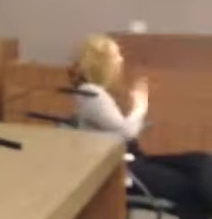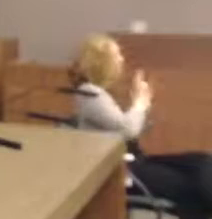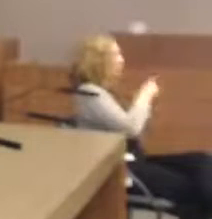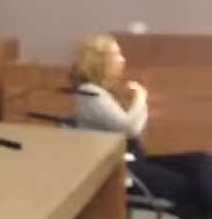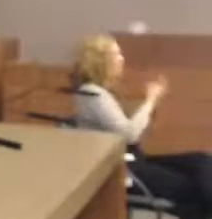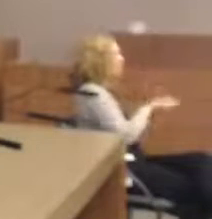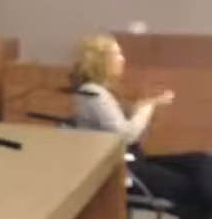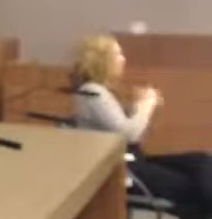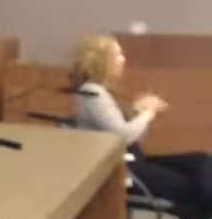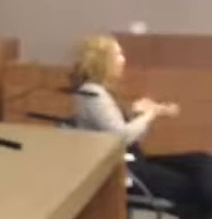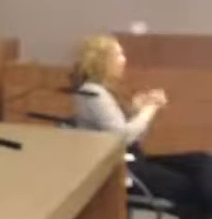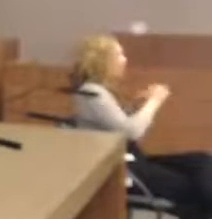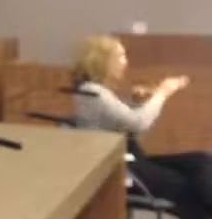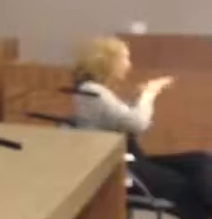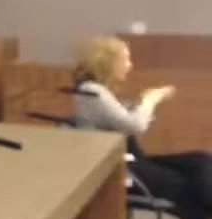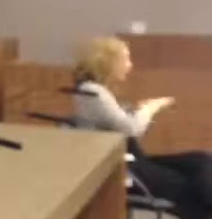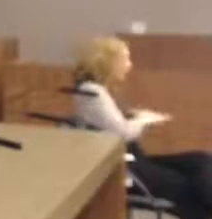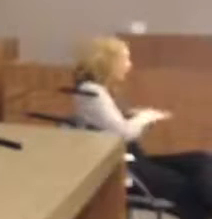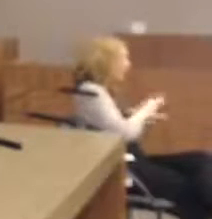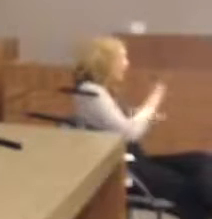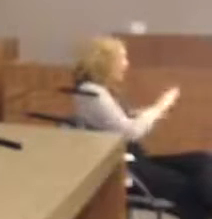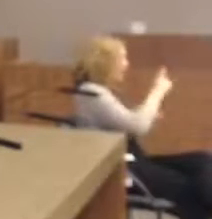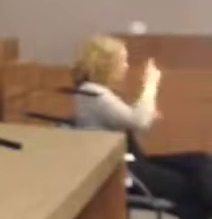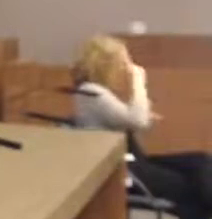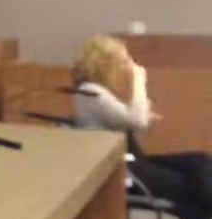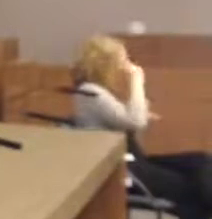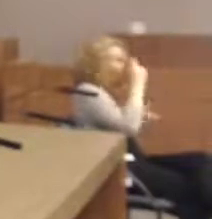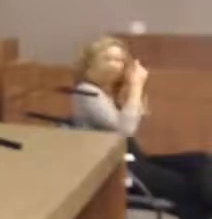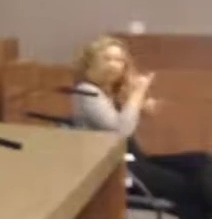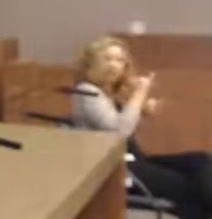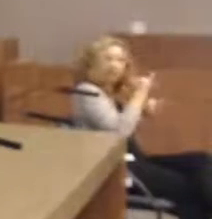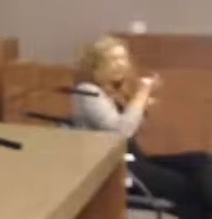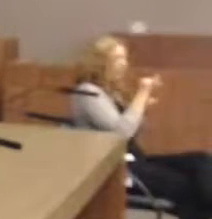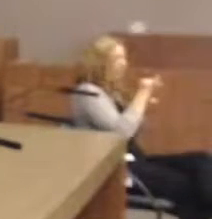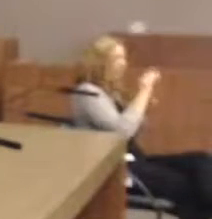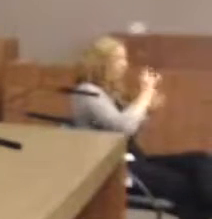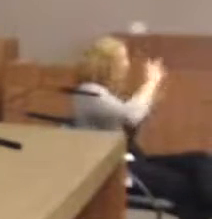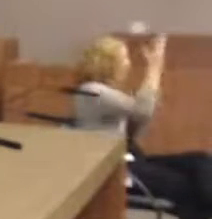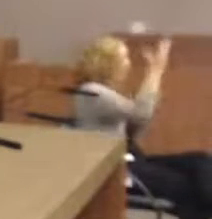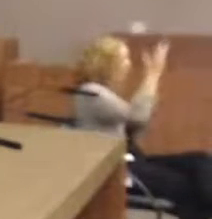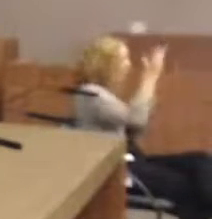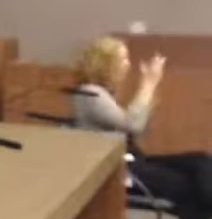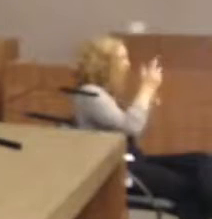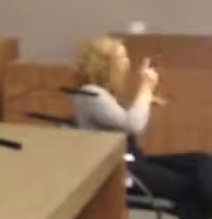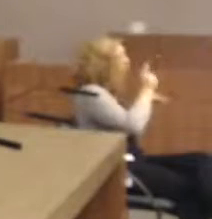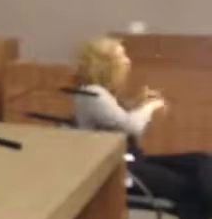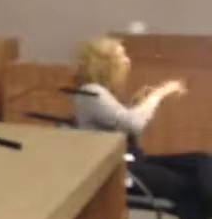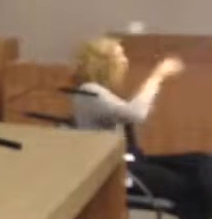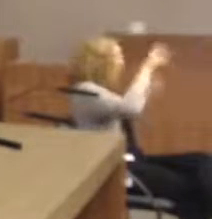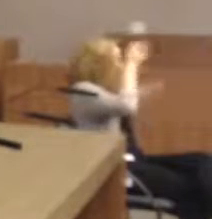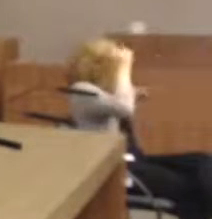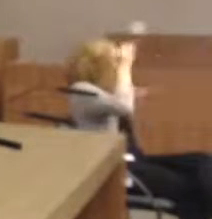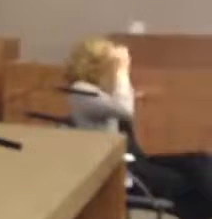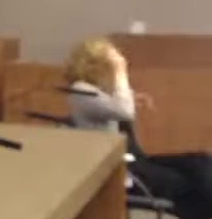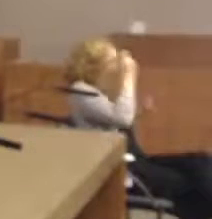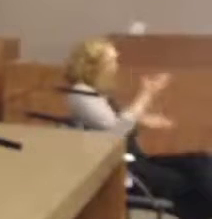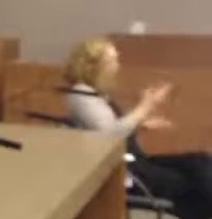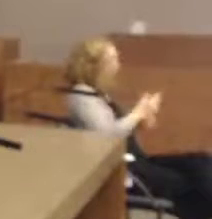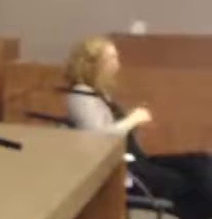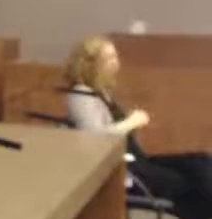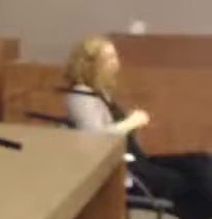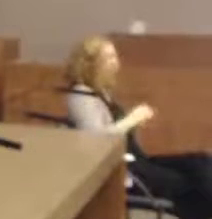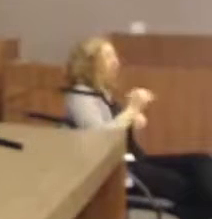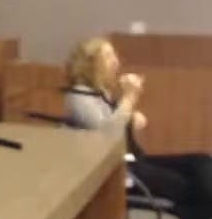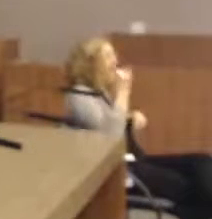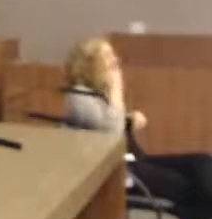and over and over again because their brain is still like this and they can't take the information in. If you've ever been in a situation where you've had a